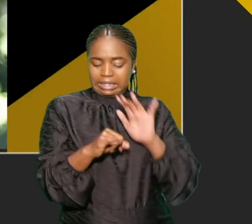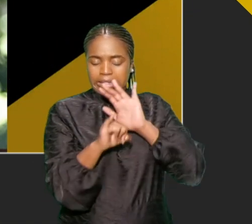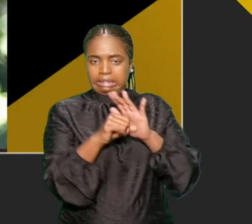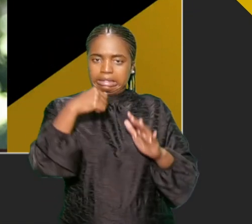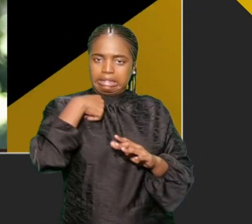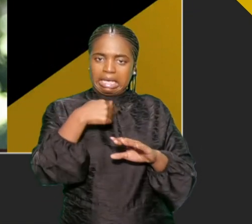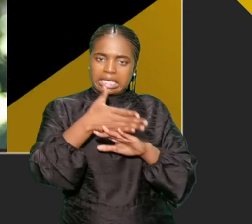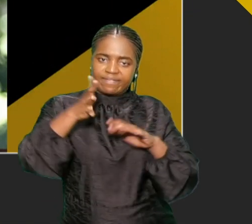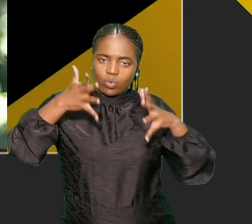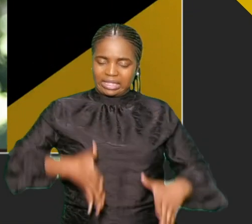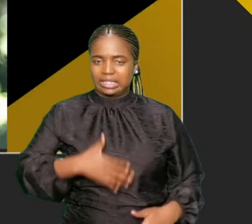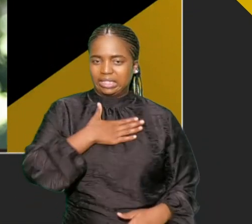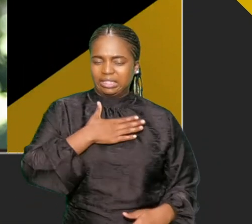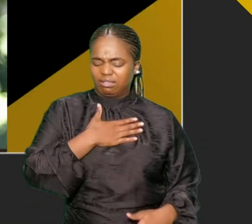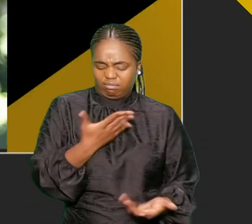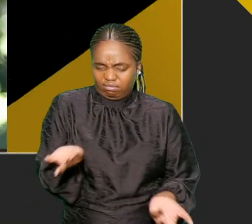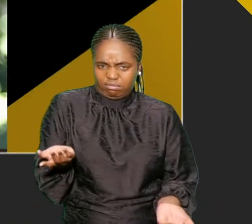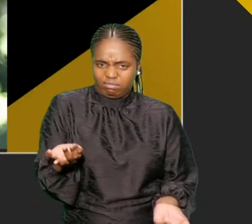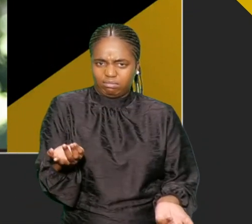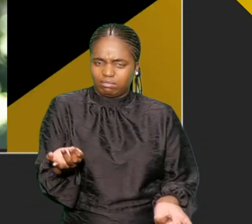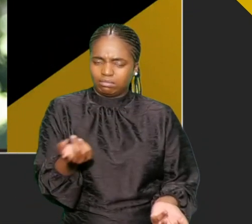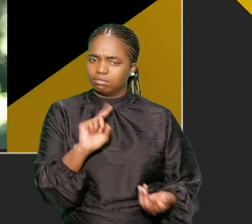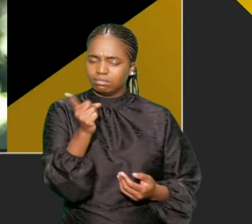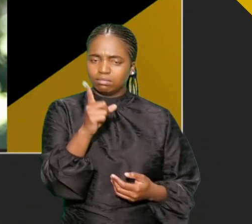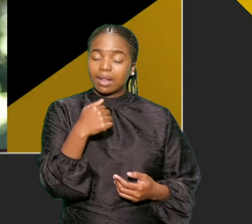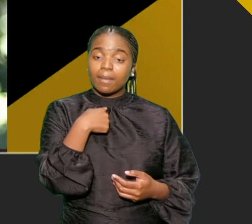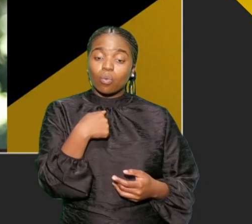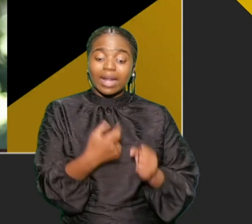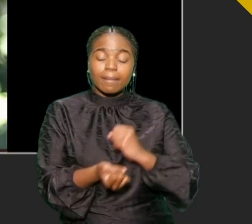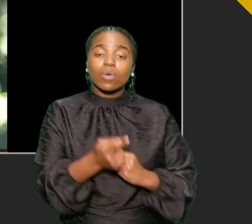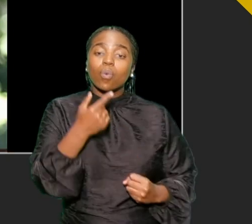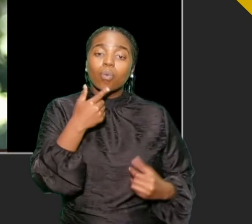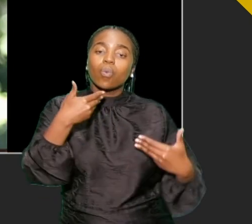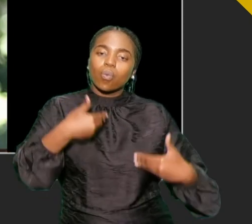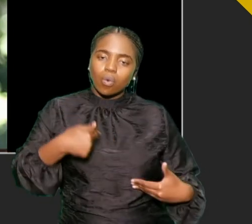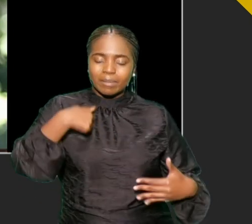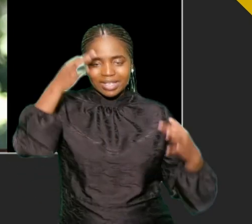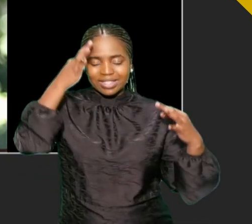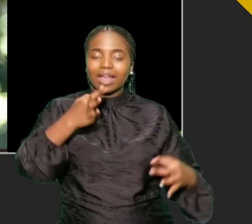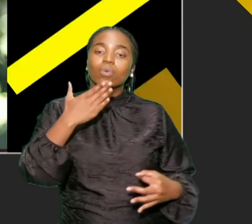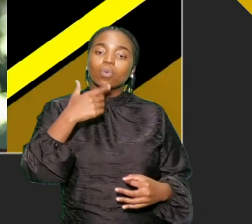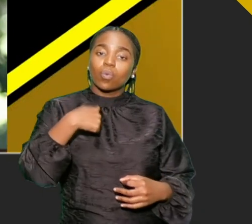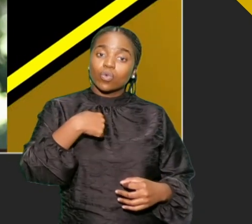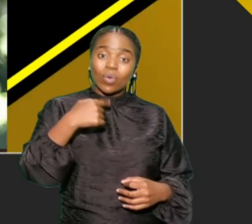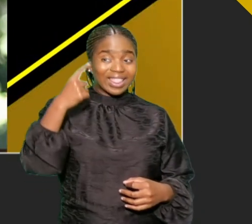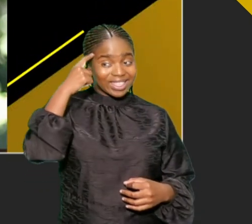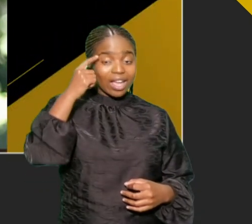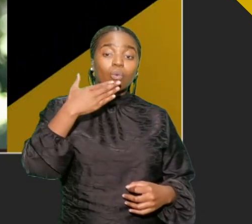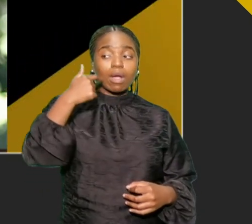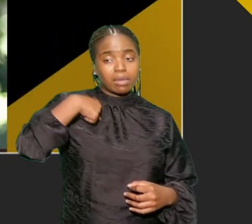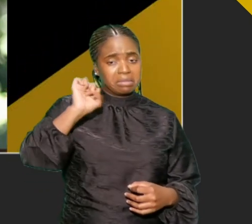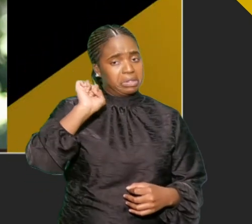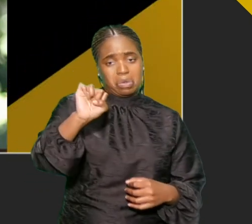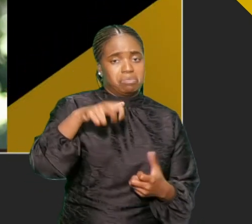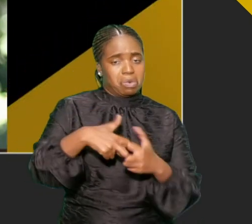any of it. I'm not defined by what happened. What defines me is who I decide to be. Who you think I am, that is literally just